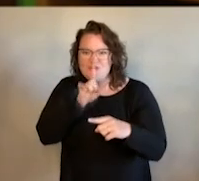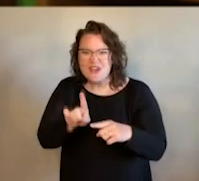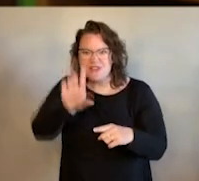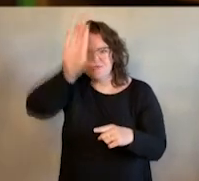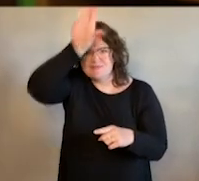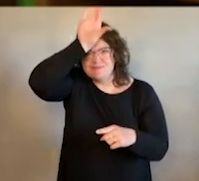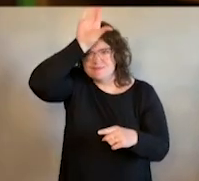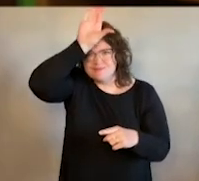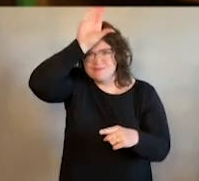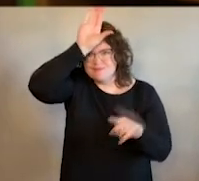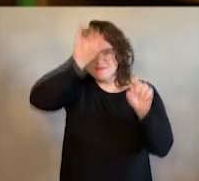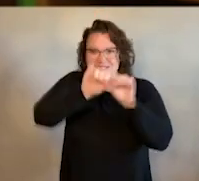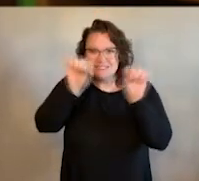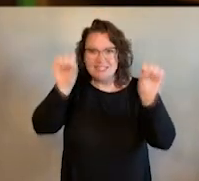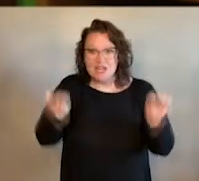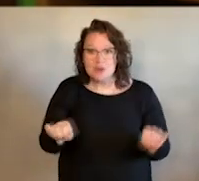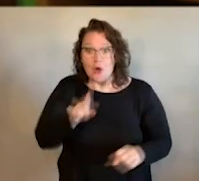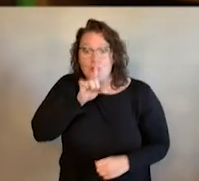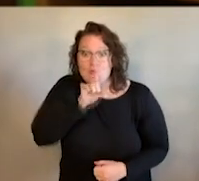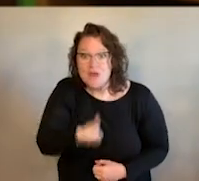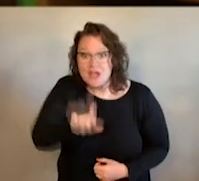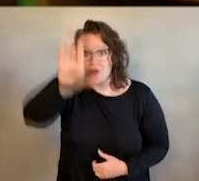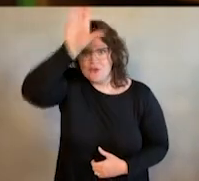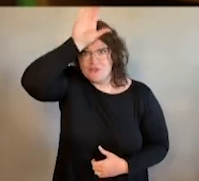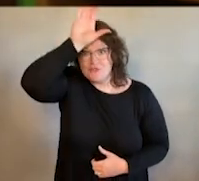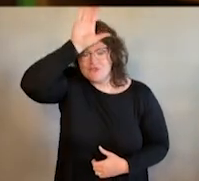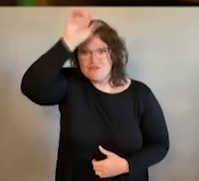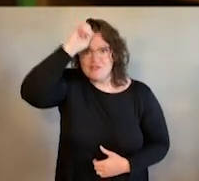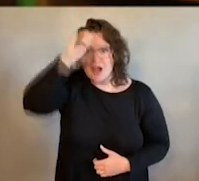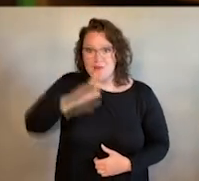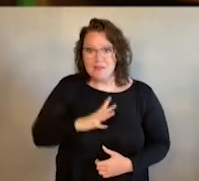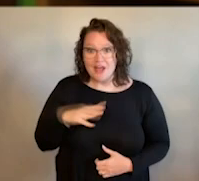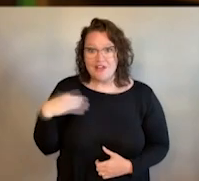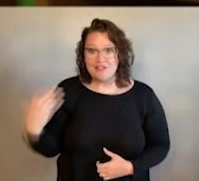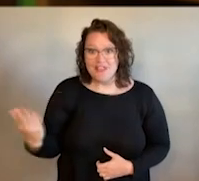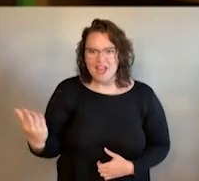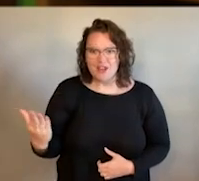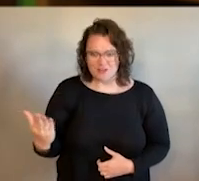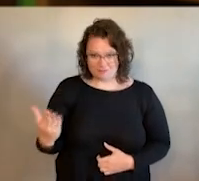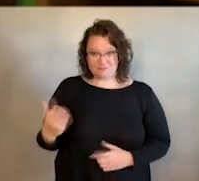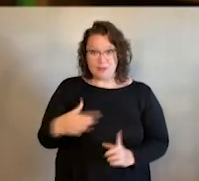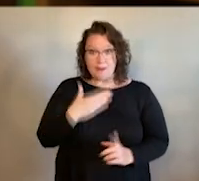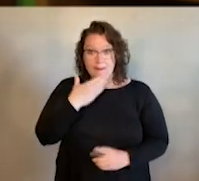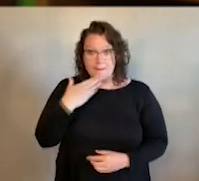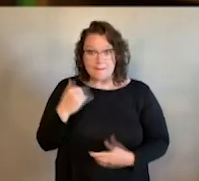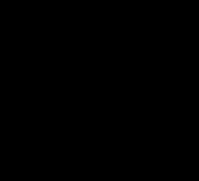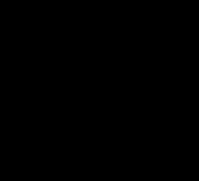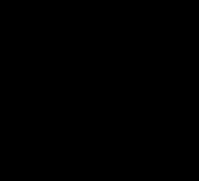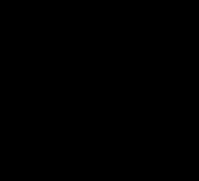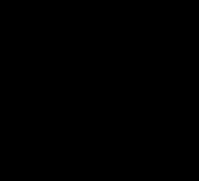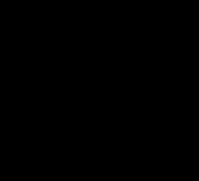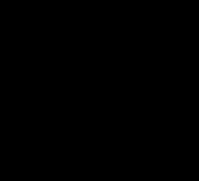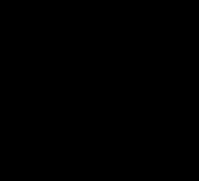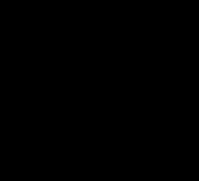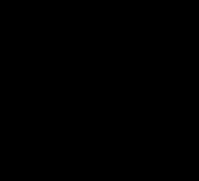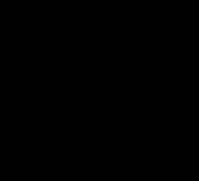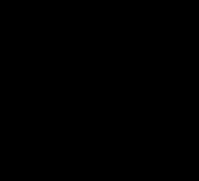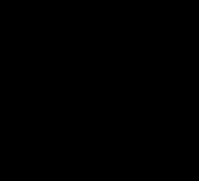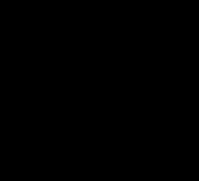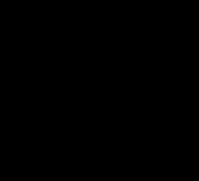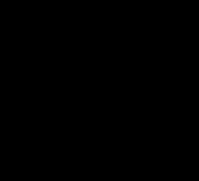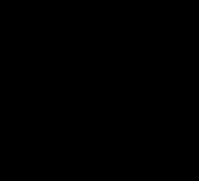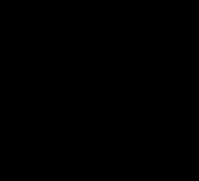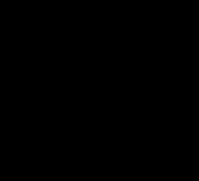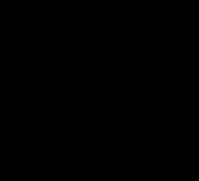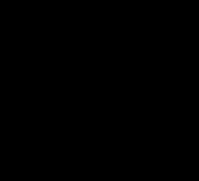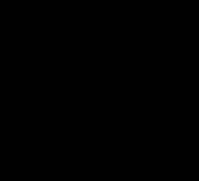station with a real fireman. And the very best part about it is this real fireman